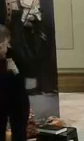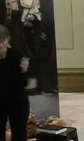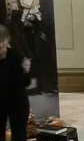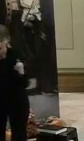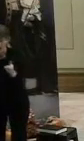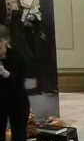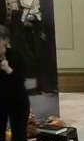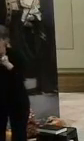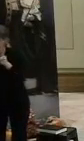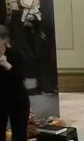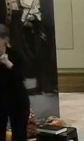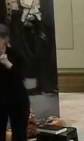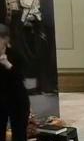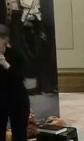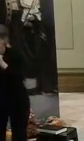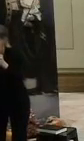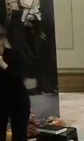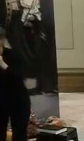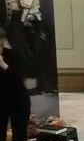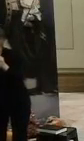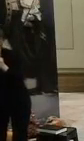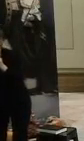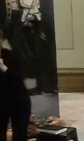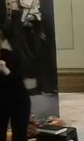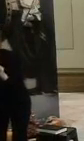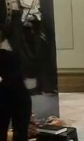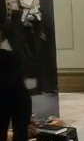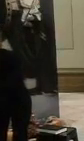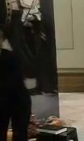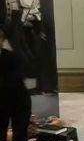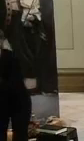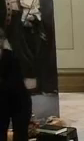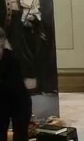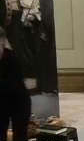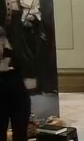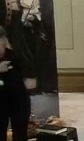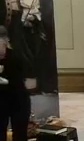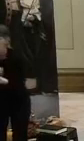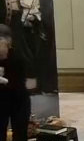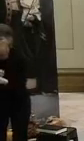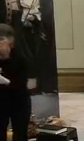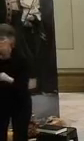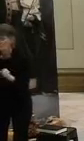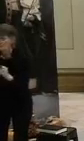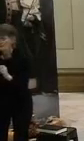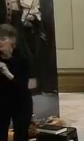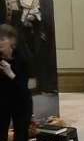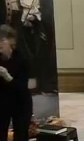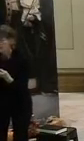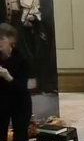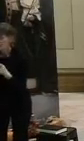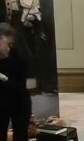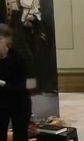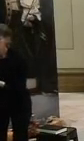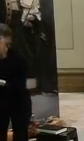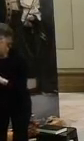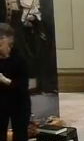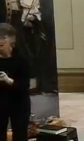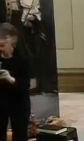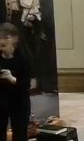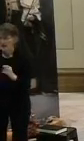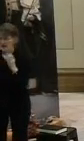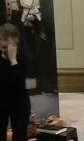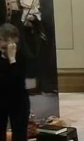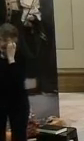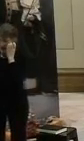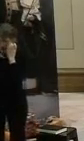what, life's tough, but God, you have made promises, and I have experienced your promises in the past,